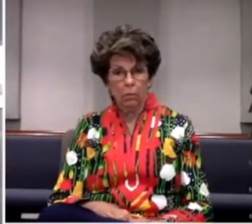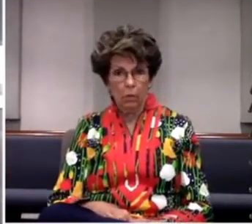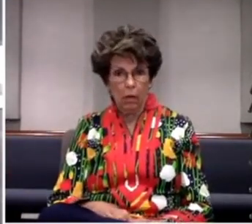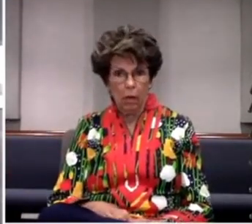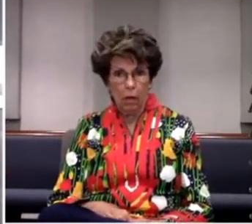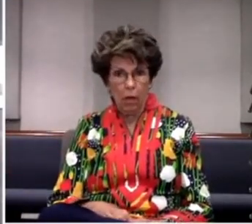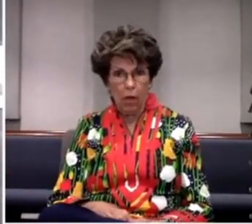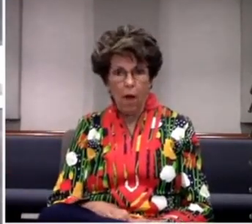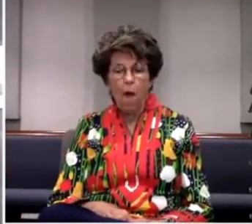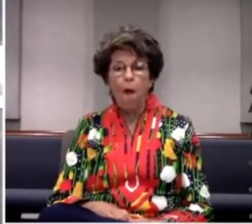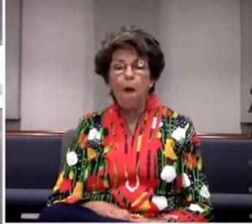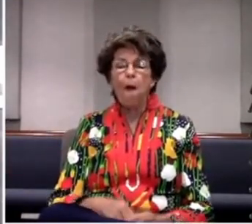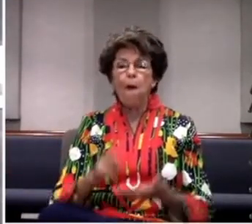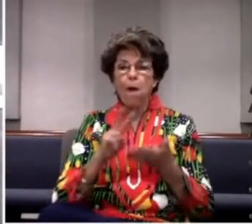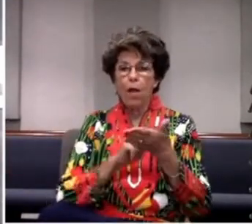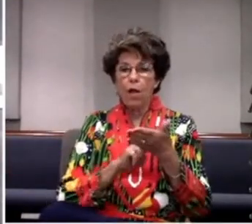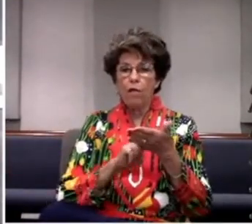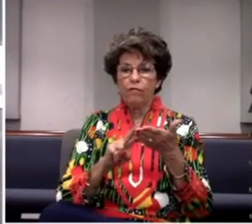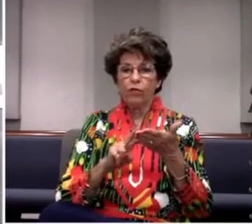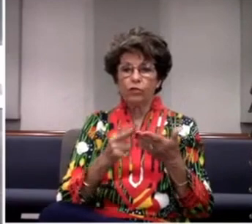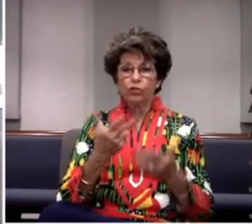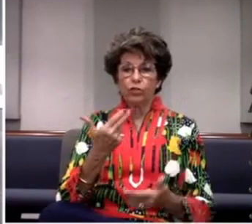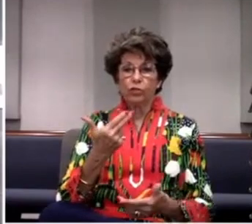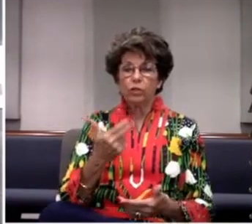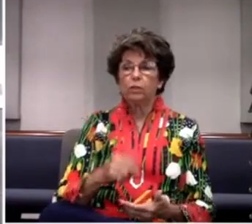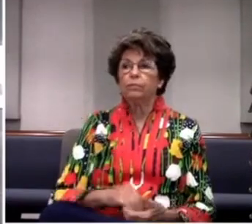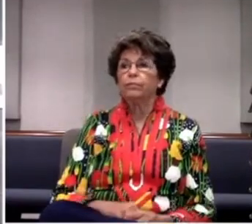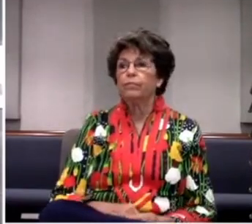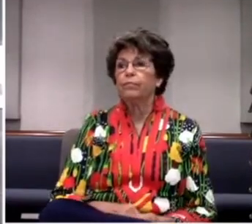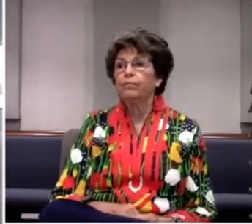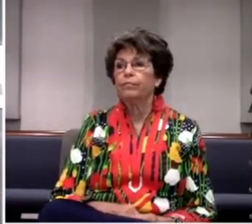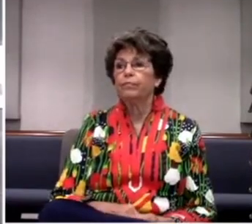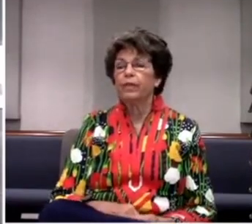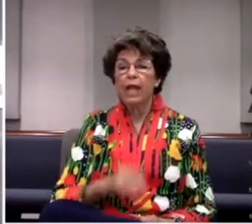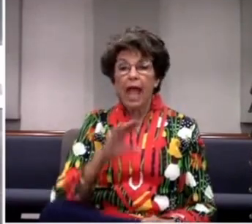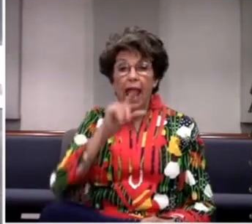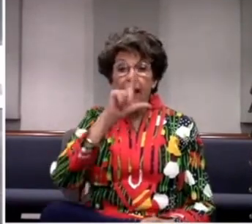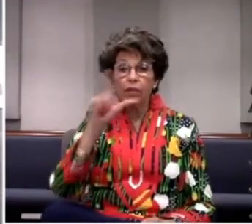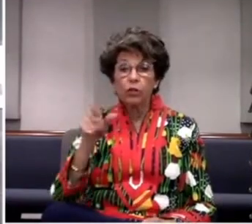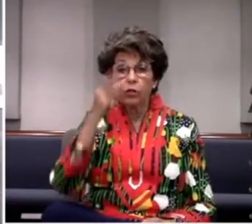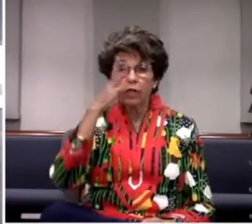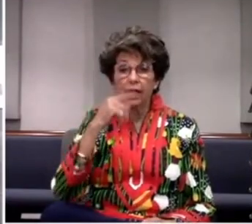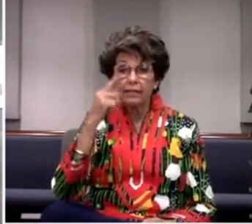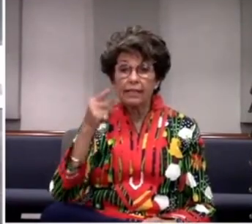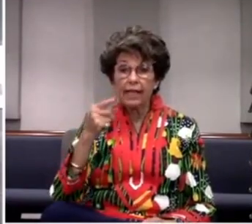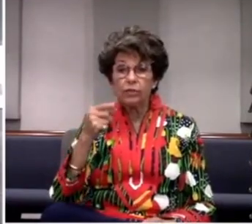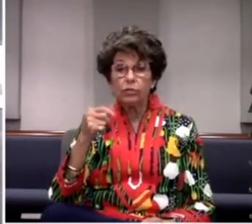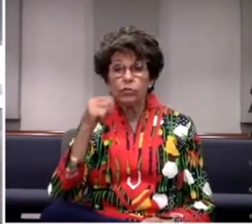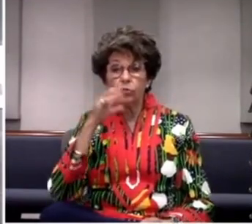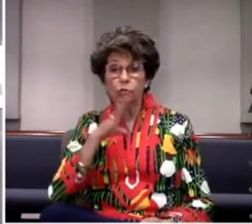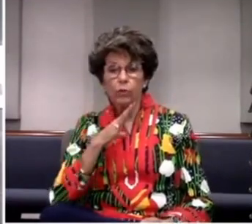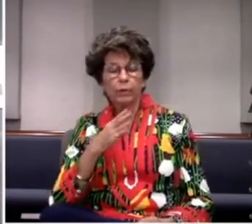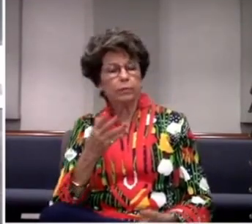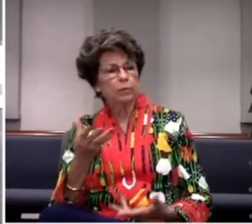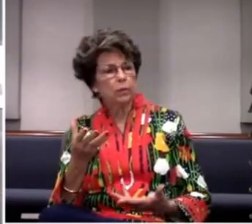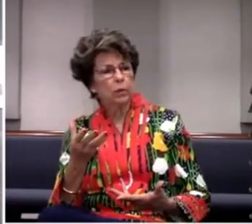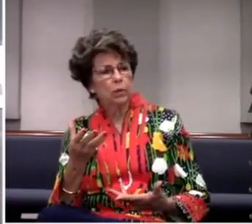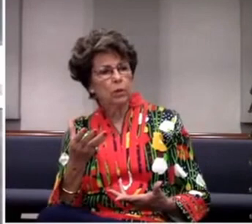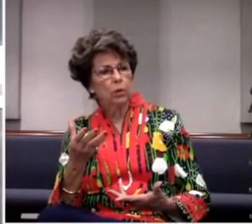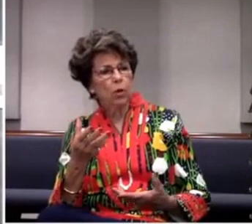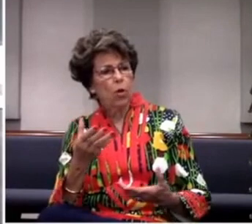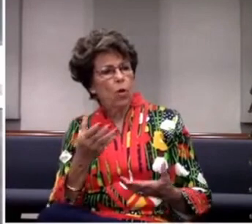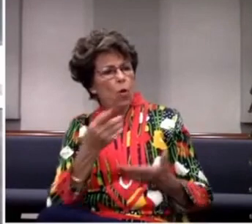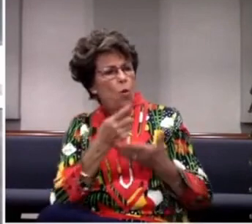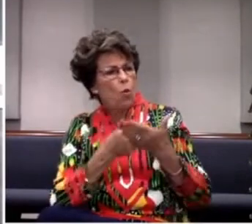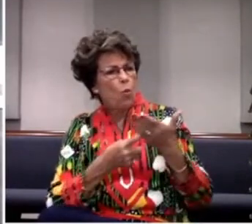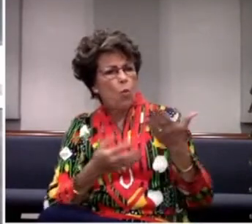Look, if you would, at verse 13. And the Lord God said to the woman, what is this thou done? And the